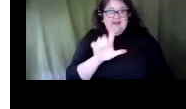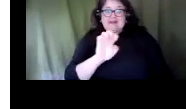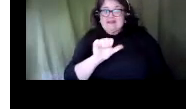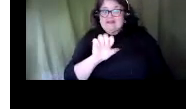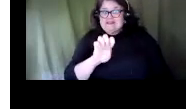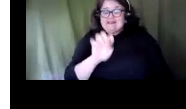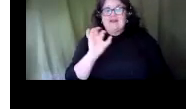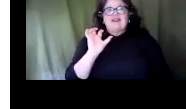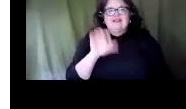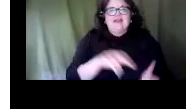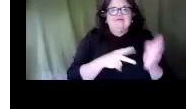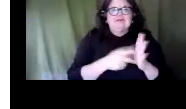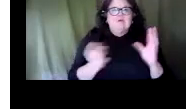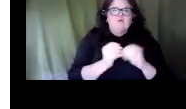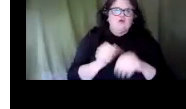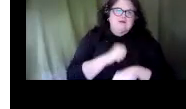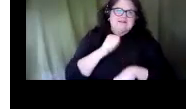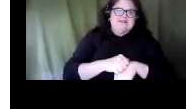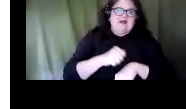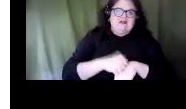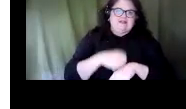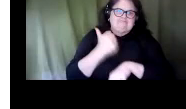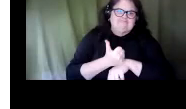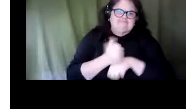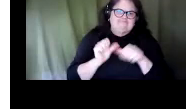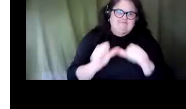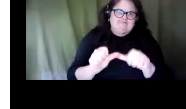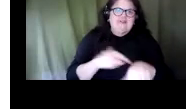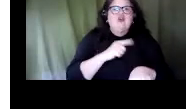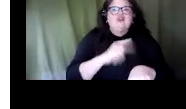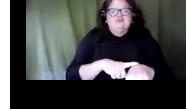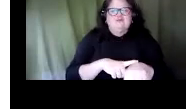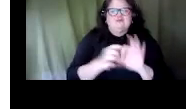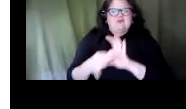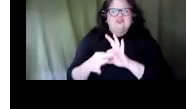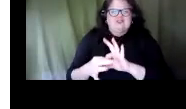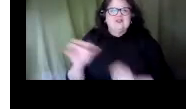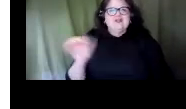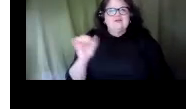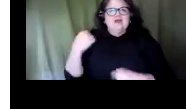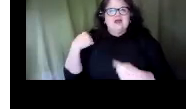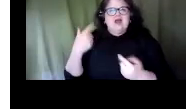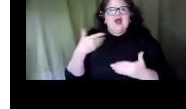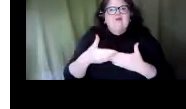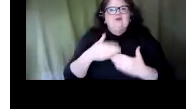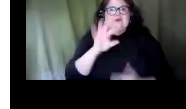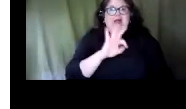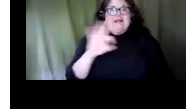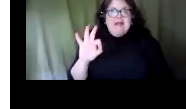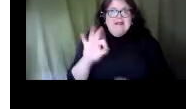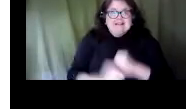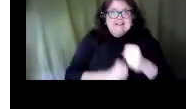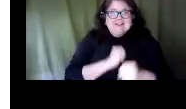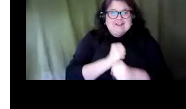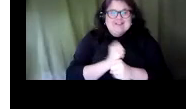are intended to be more solid and create longer term relationships, like even up to 99-year relationships. Some states limit